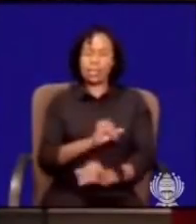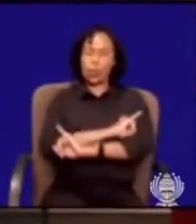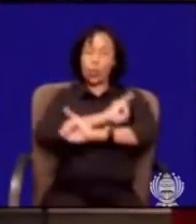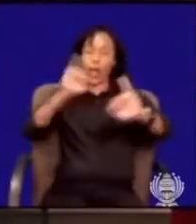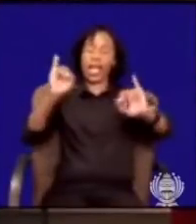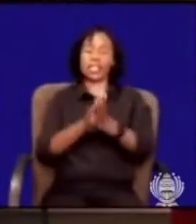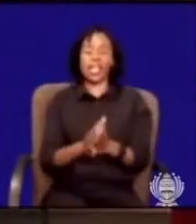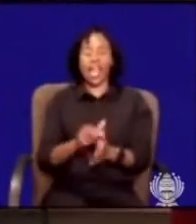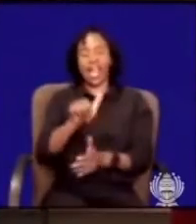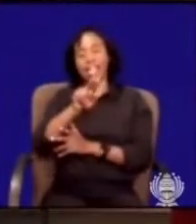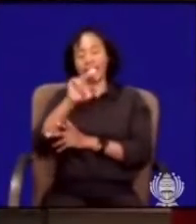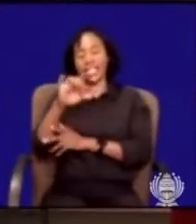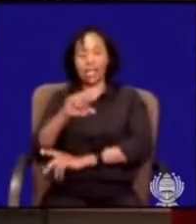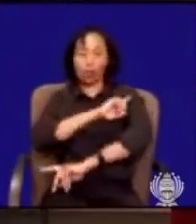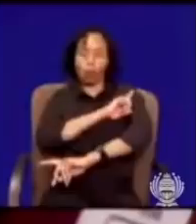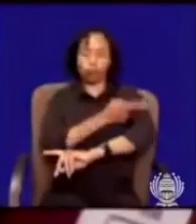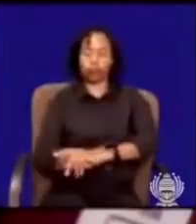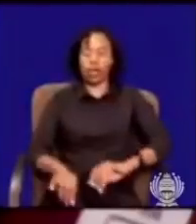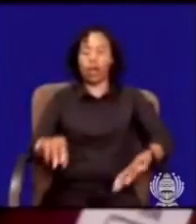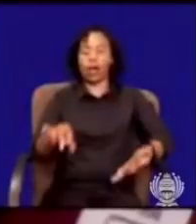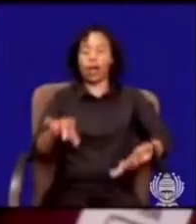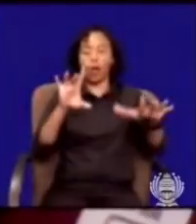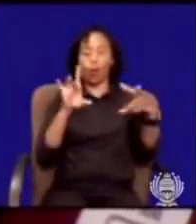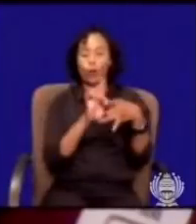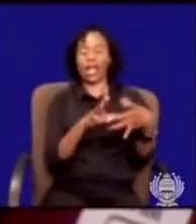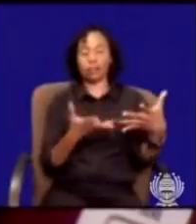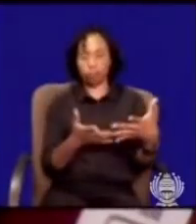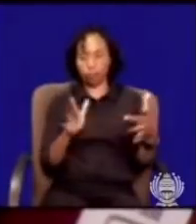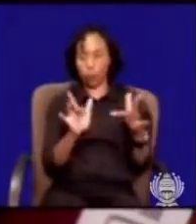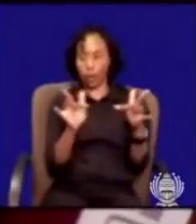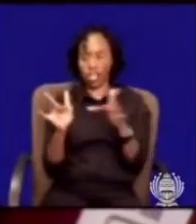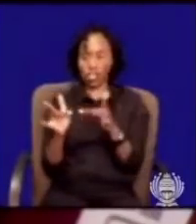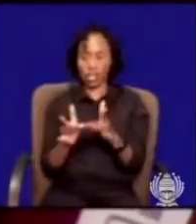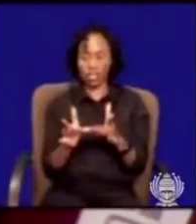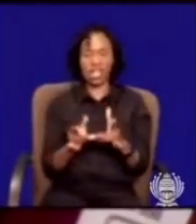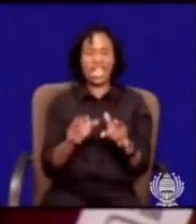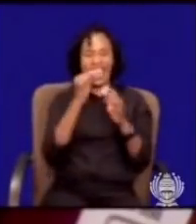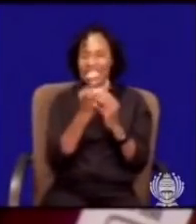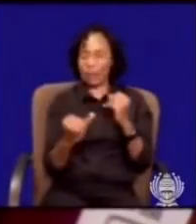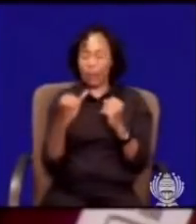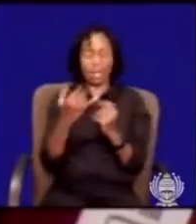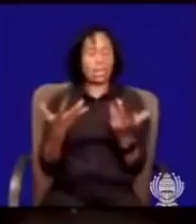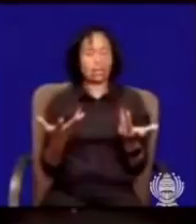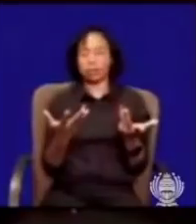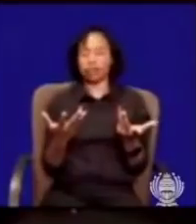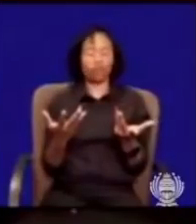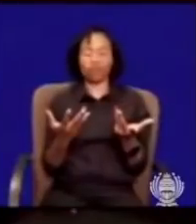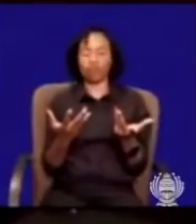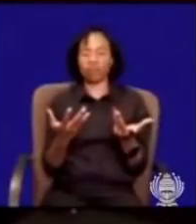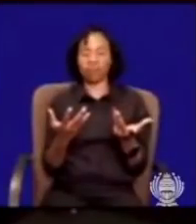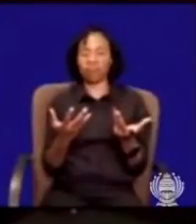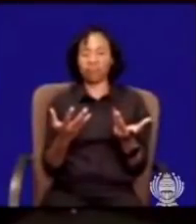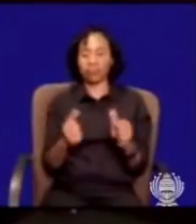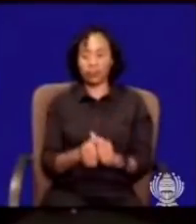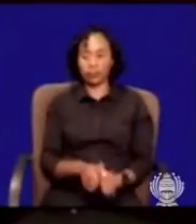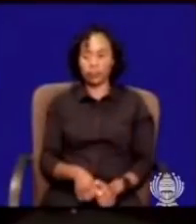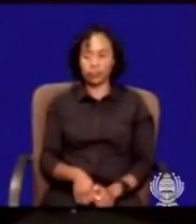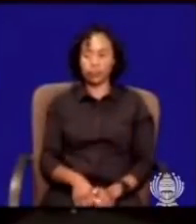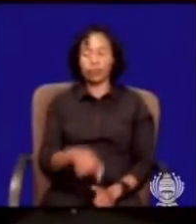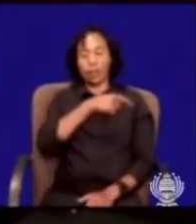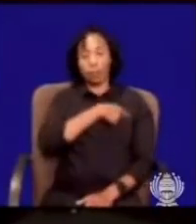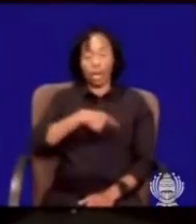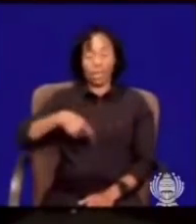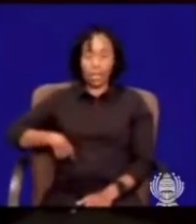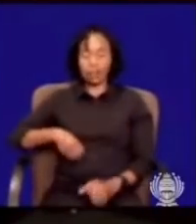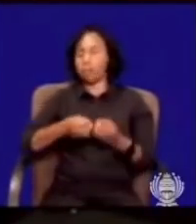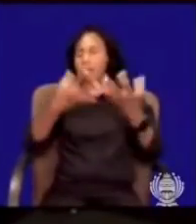connections. Experts, conceivably. Independent, not so much. Mr. President, you spoke several times in